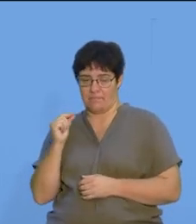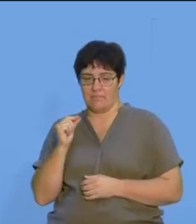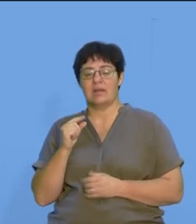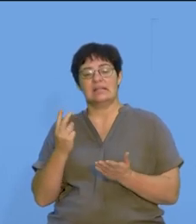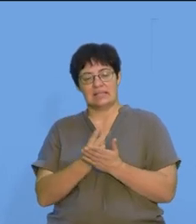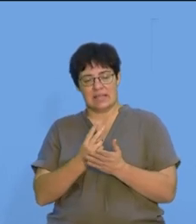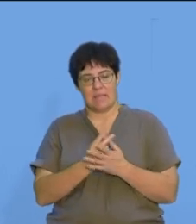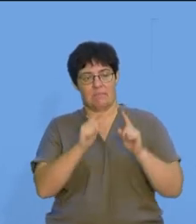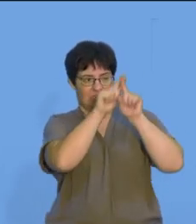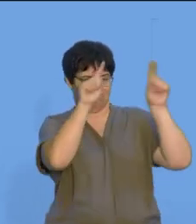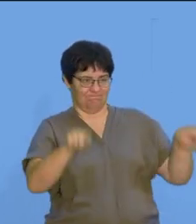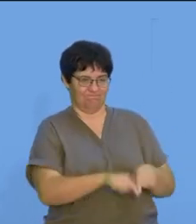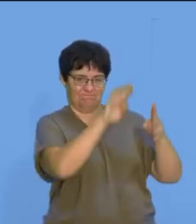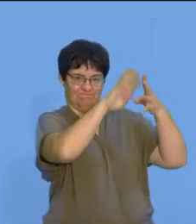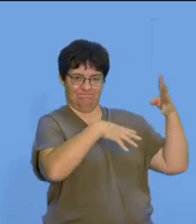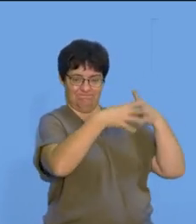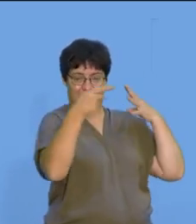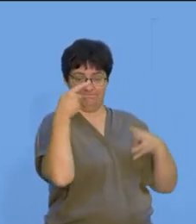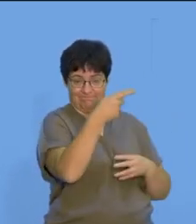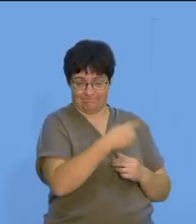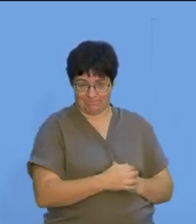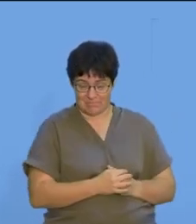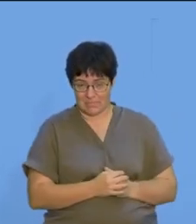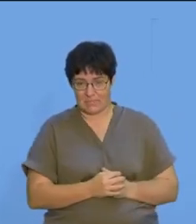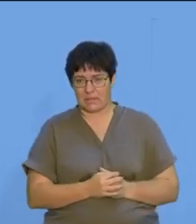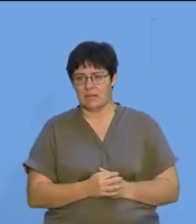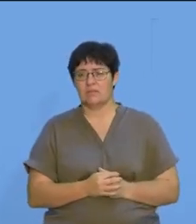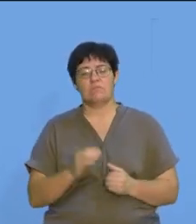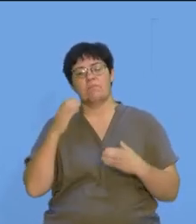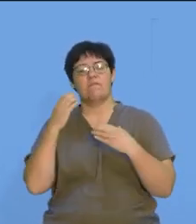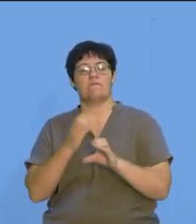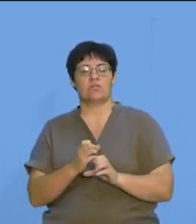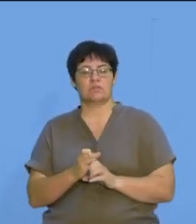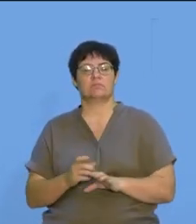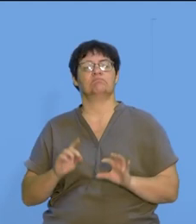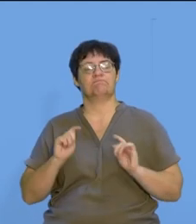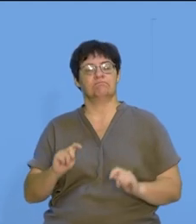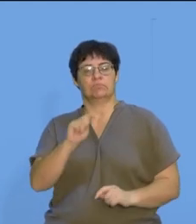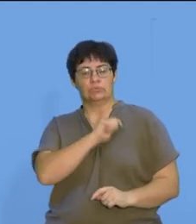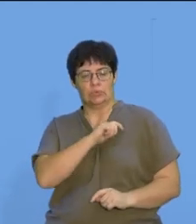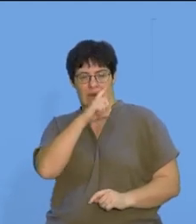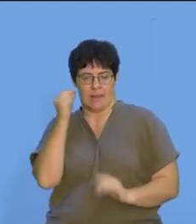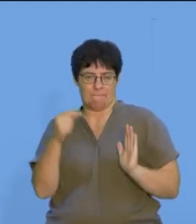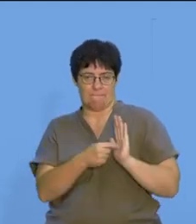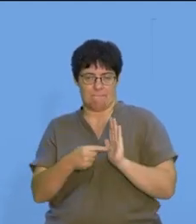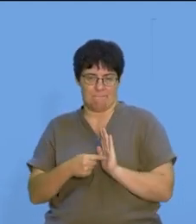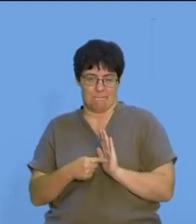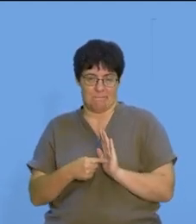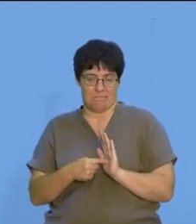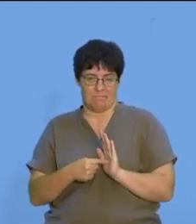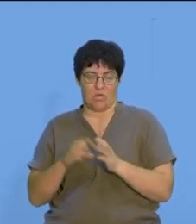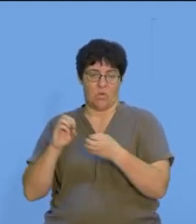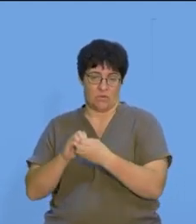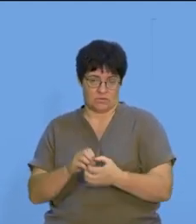reflected in the periodic table of elements. Now, if we focus our attention a little bit on the actual naming of compounds,